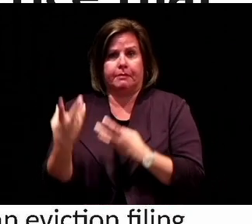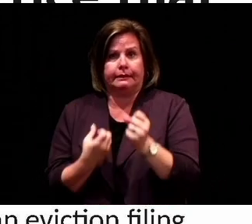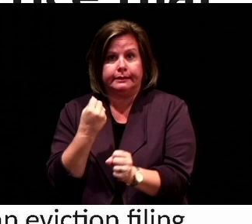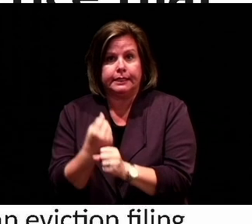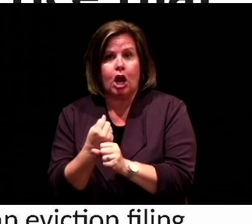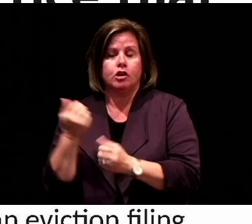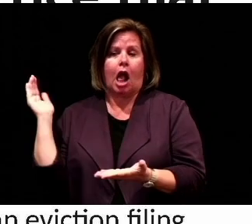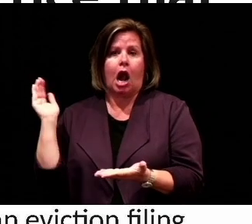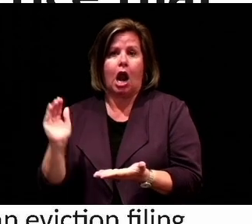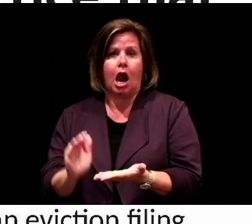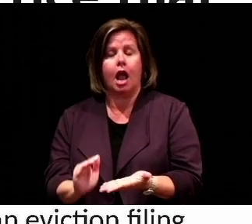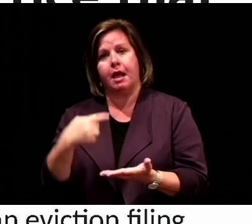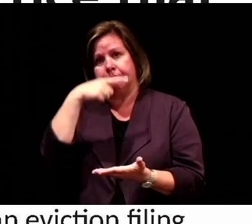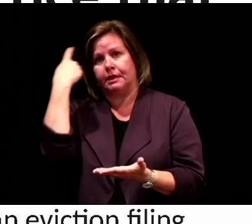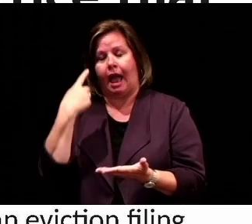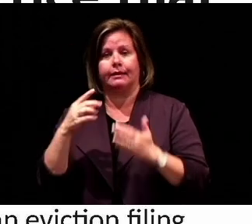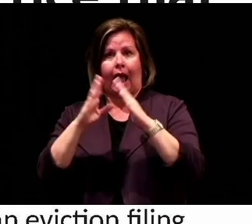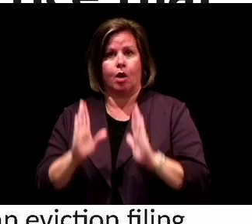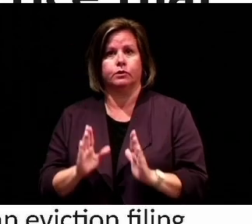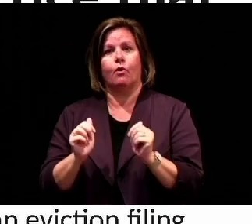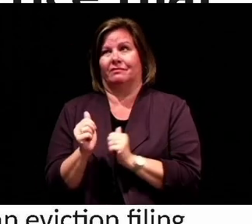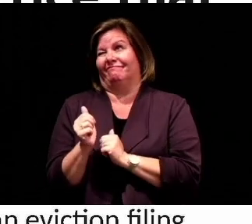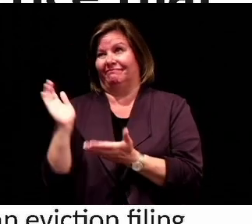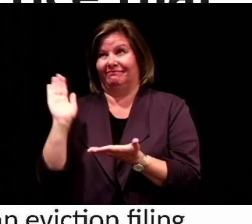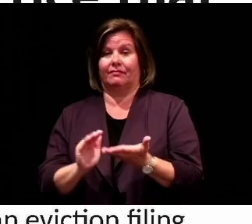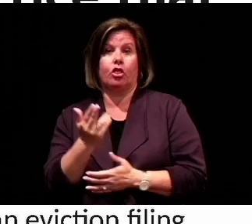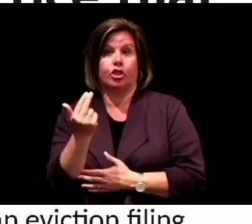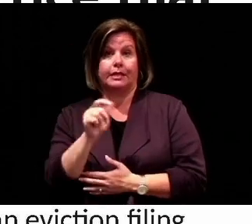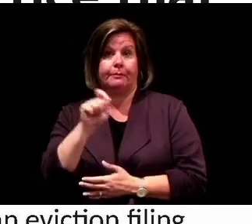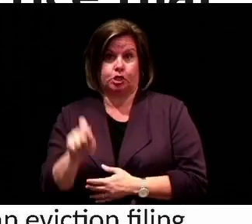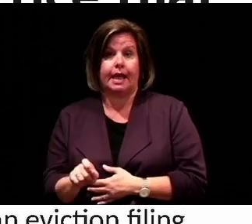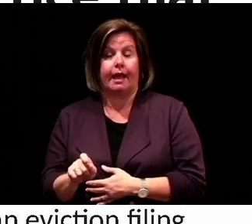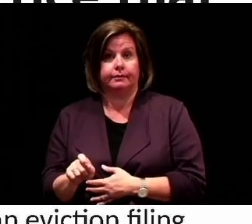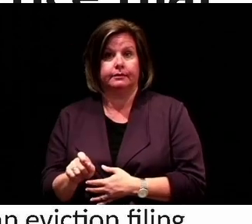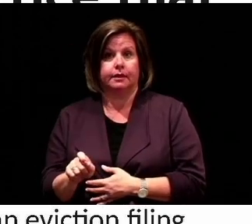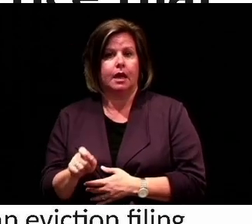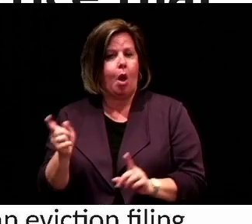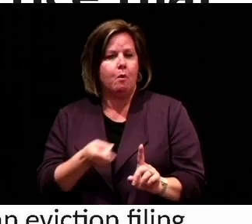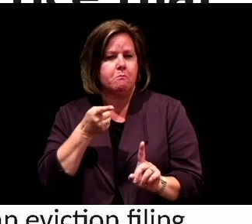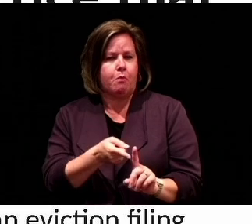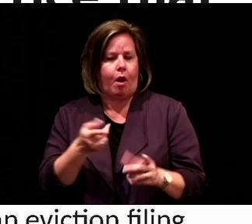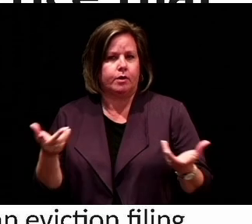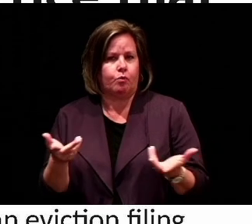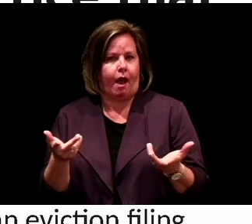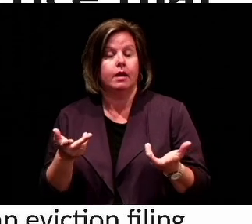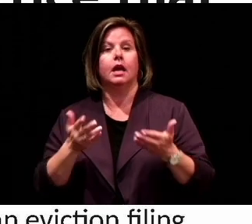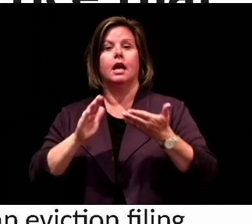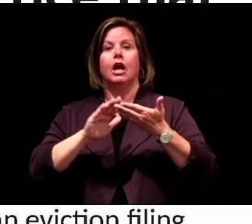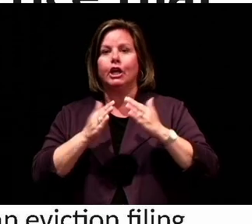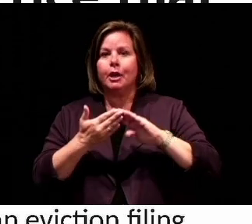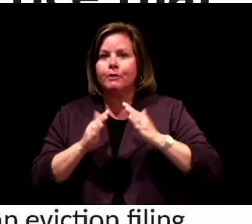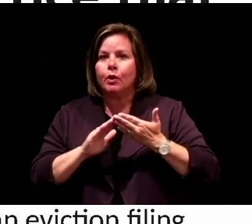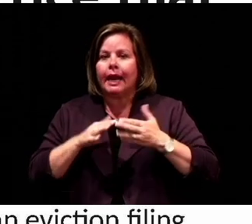prior eviction filing, that's facially neutral. It doesn't say it's going to impact one racial group or another racial group or one protected group, but no, it is facially